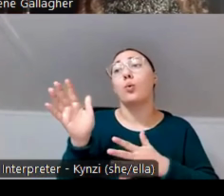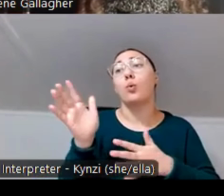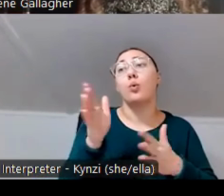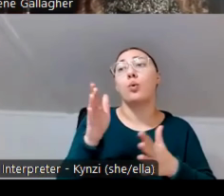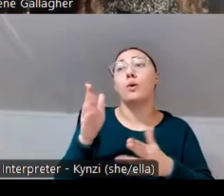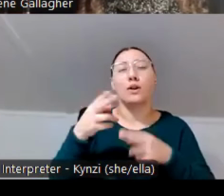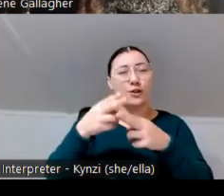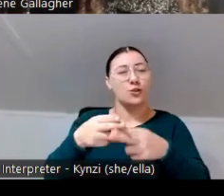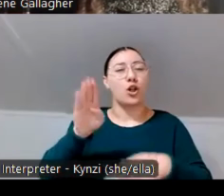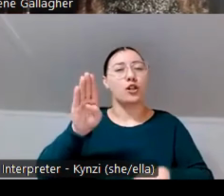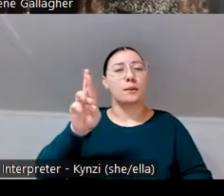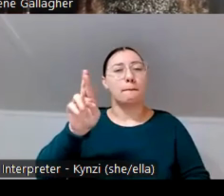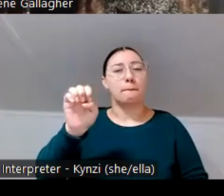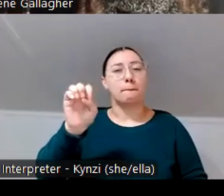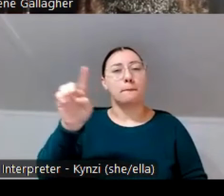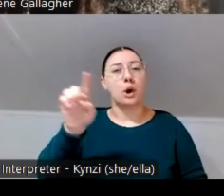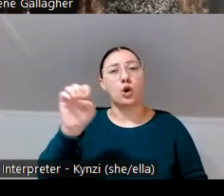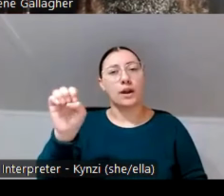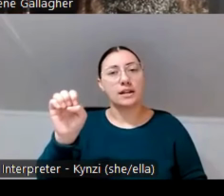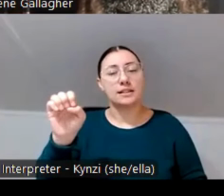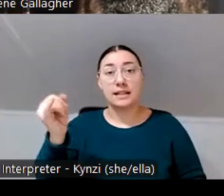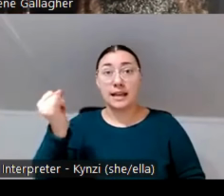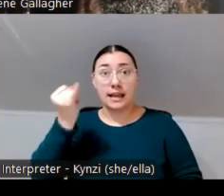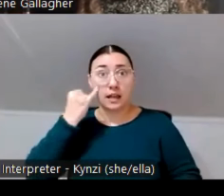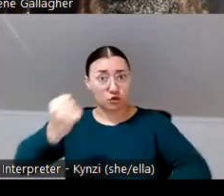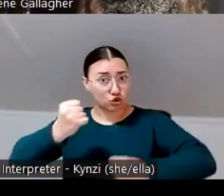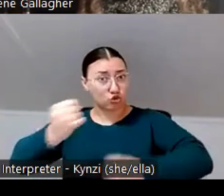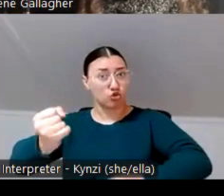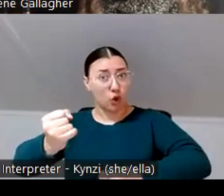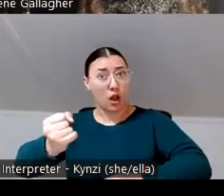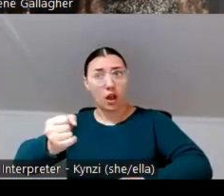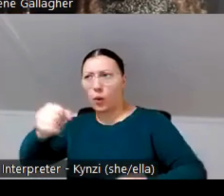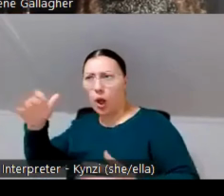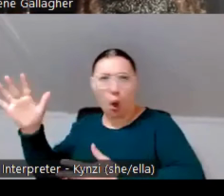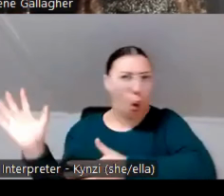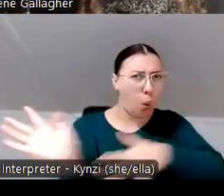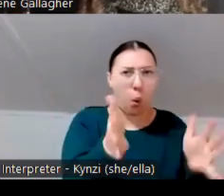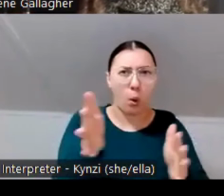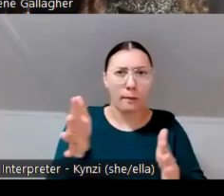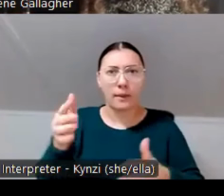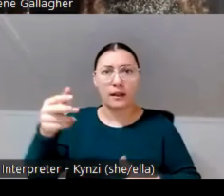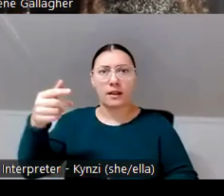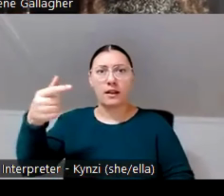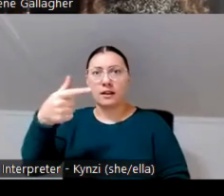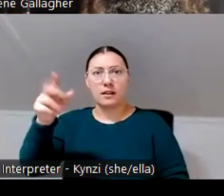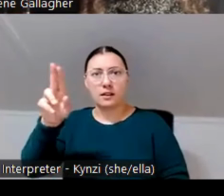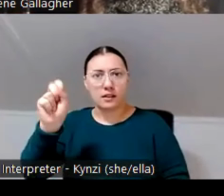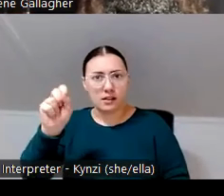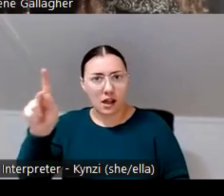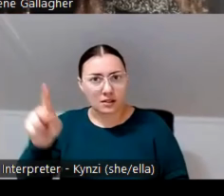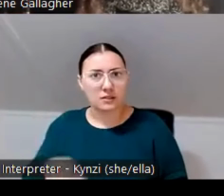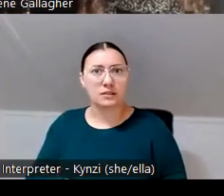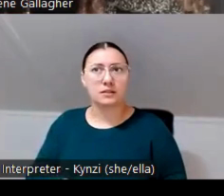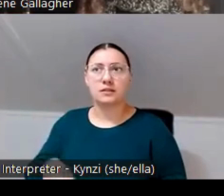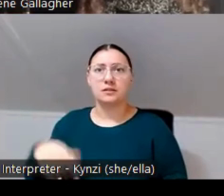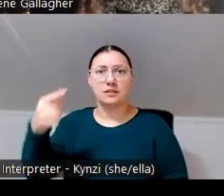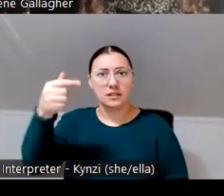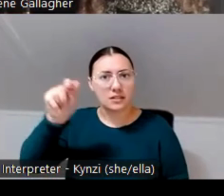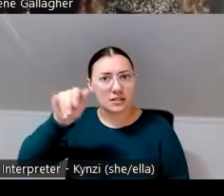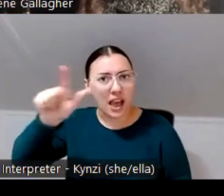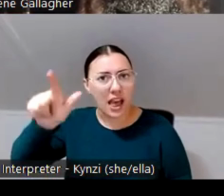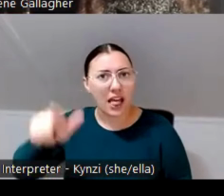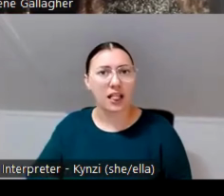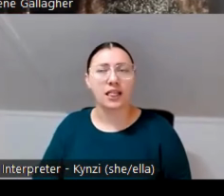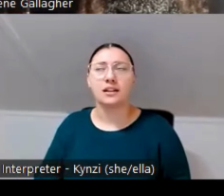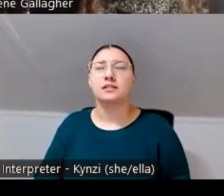wind is called gust or a gale. How can we experience the wind? You can go outside